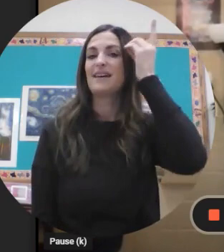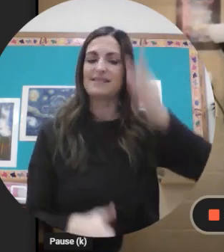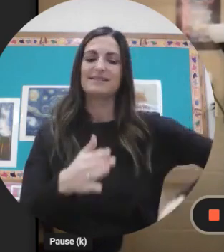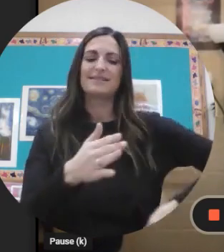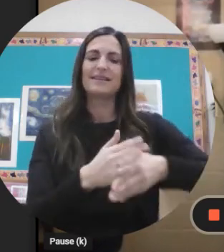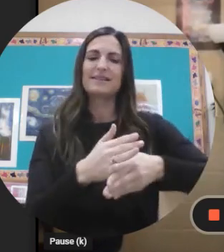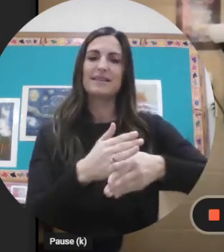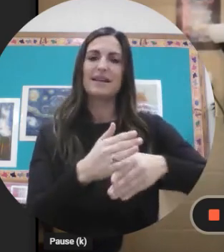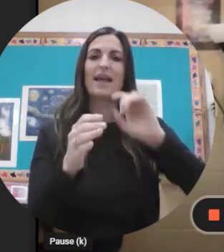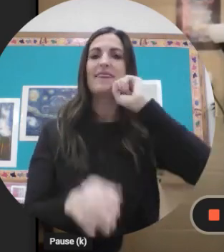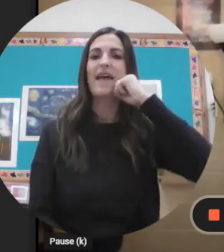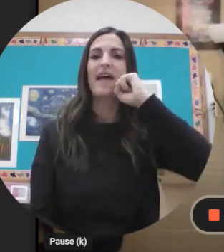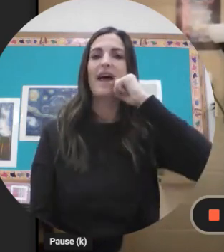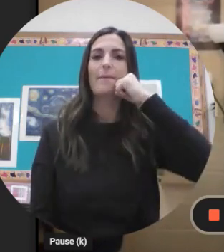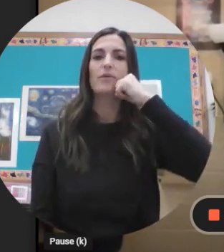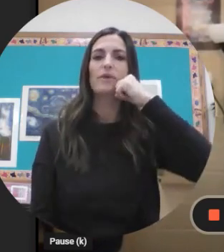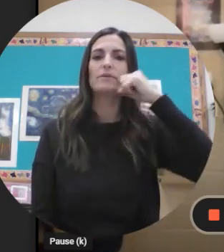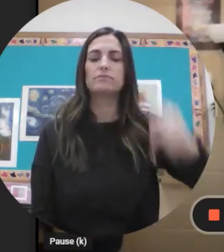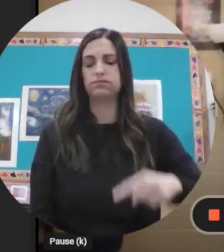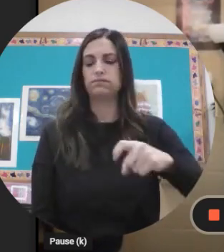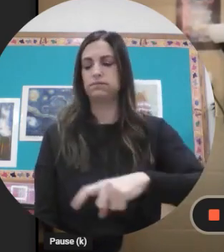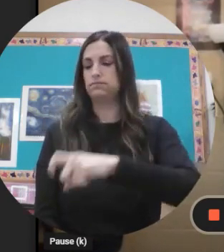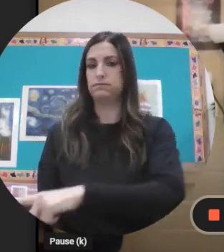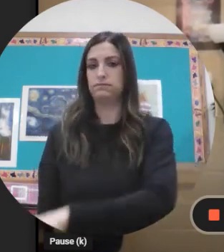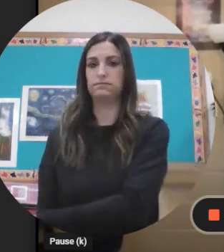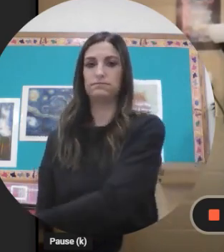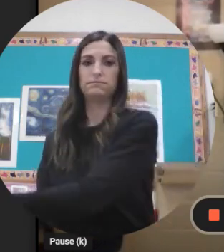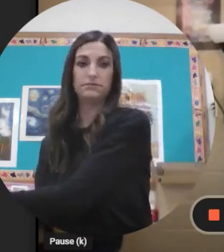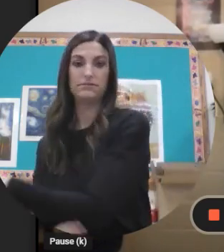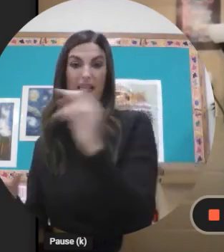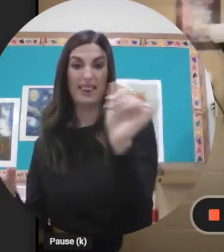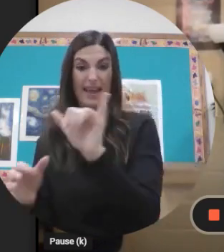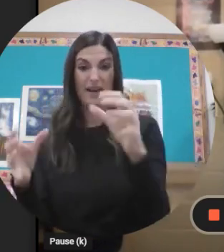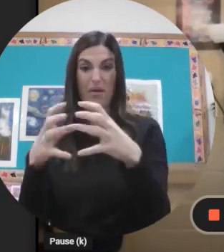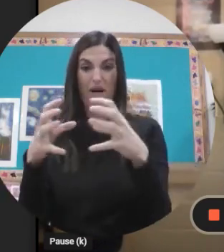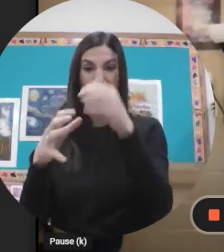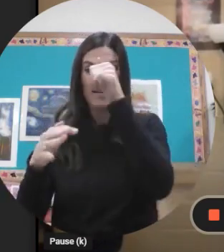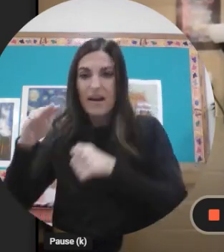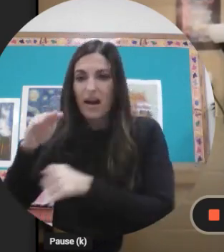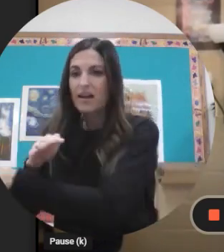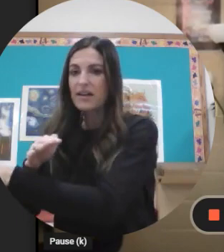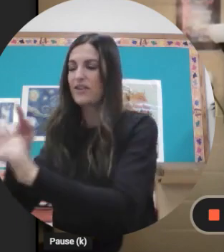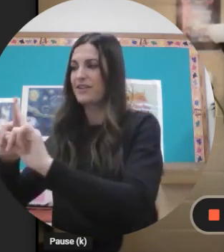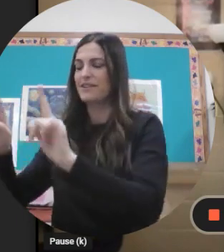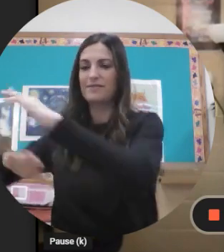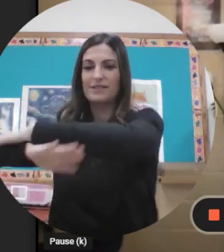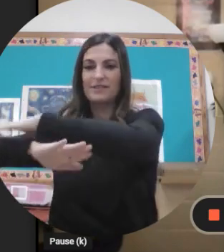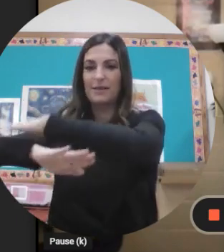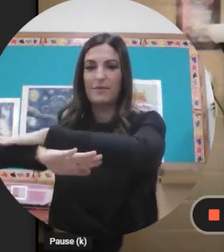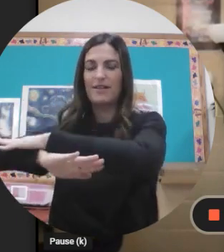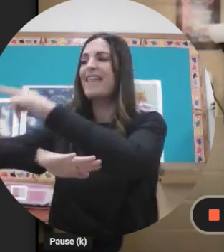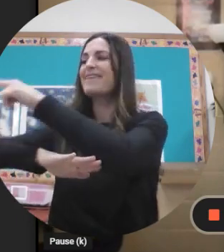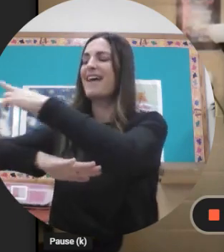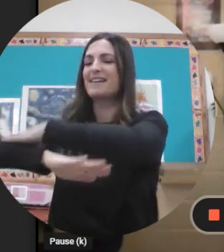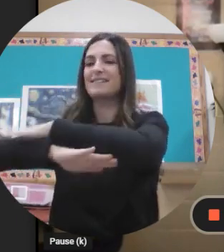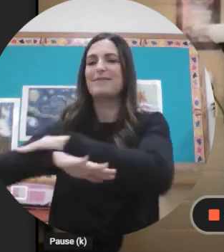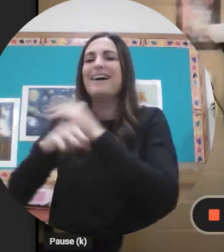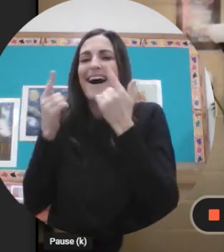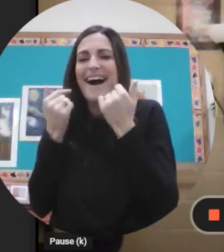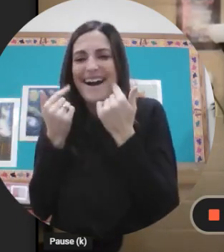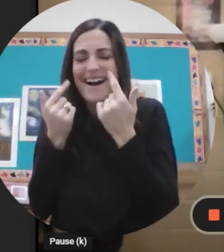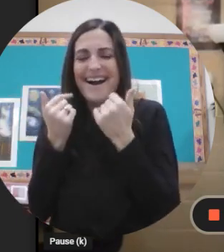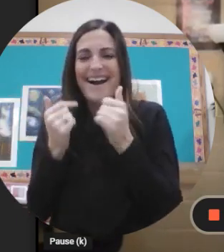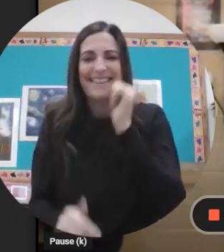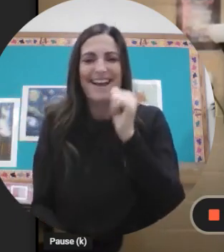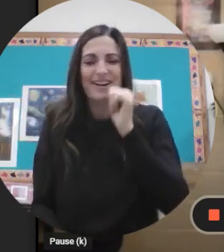The apple went skittering past me like a little red soccer ball and under another table. That table started laughing. A girl at that table